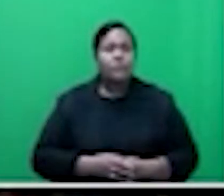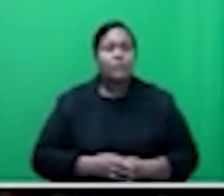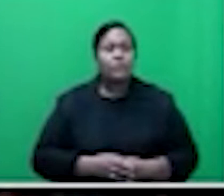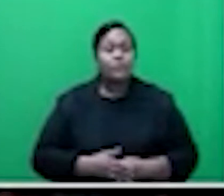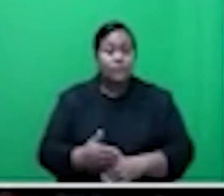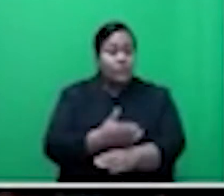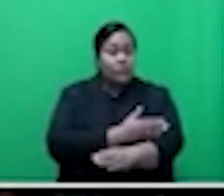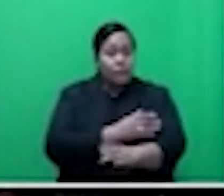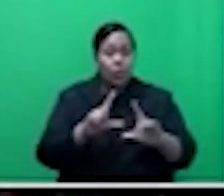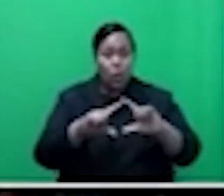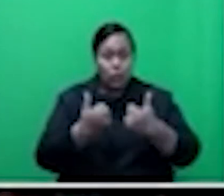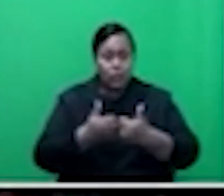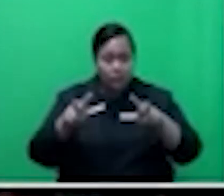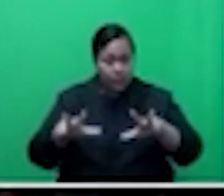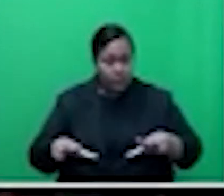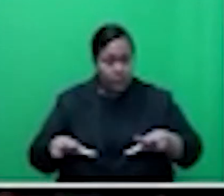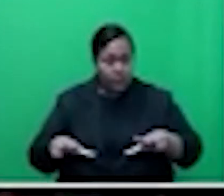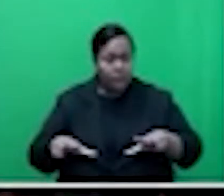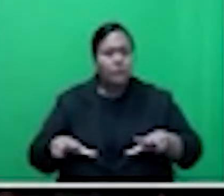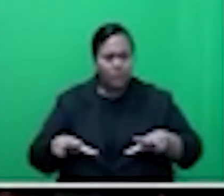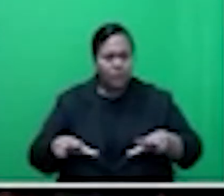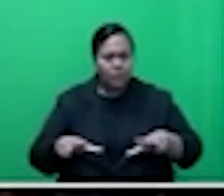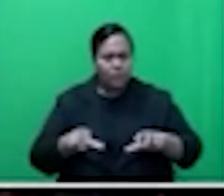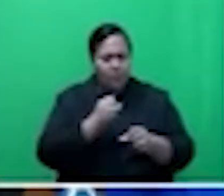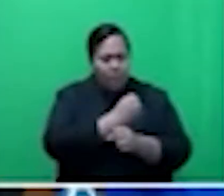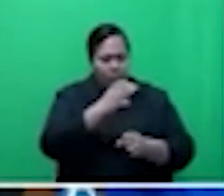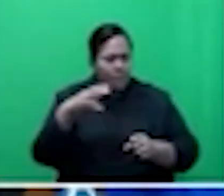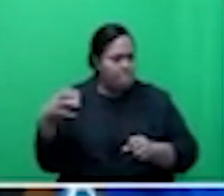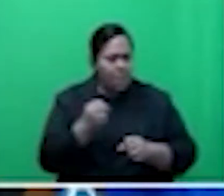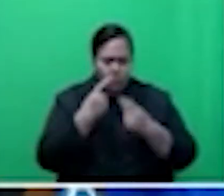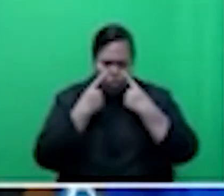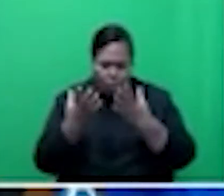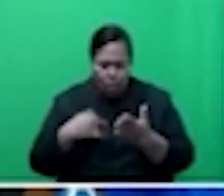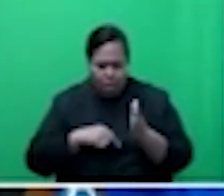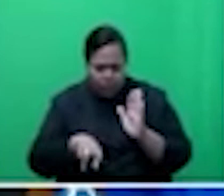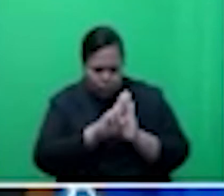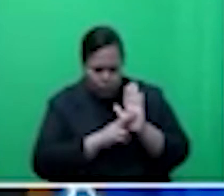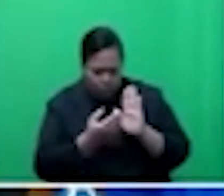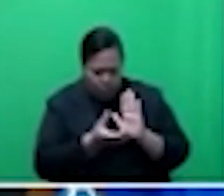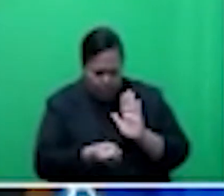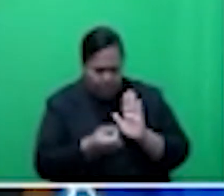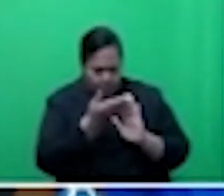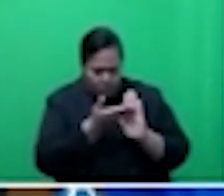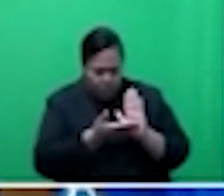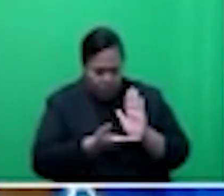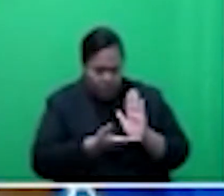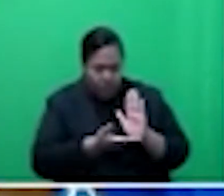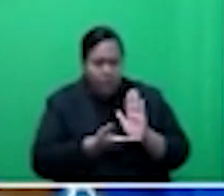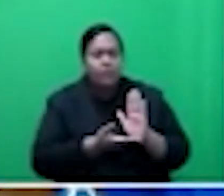Before a contract is awarded, the contractor has to show that it has met all the standards, all the standards. For grid construction,